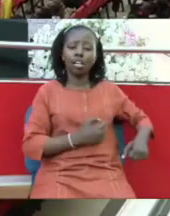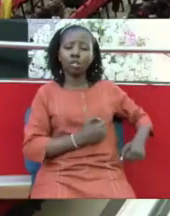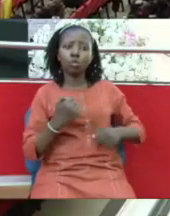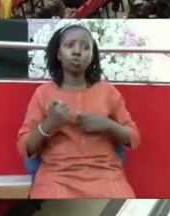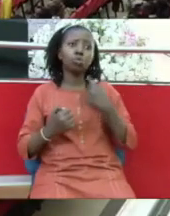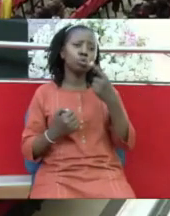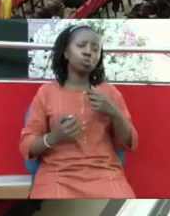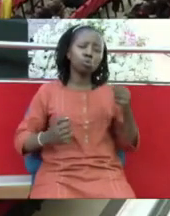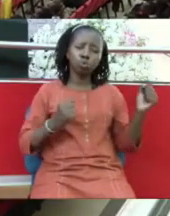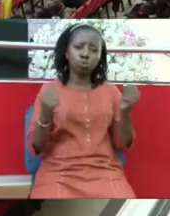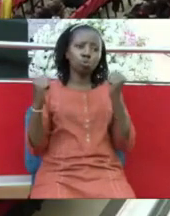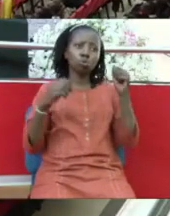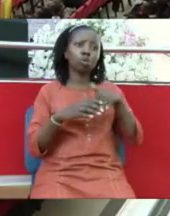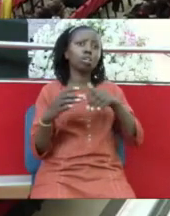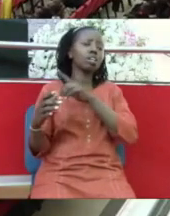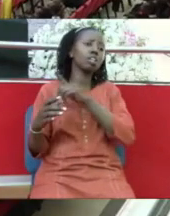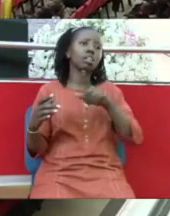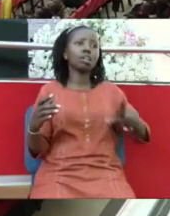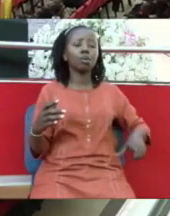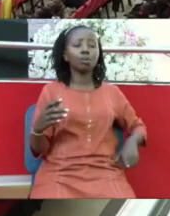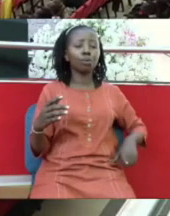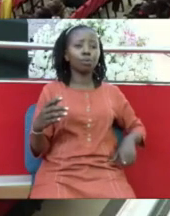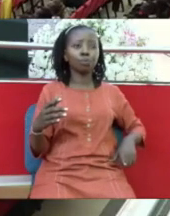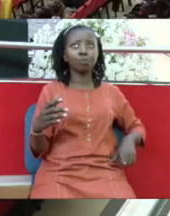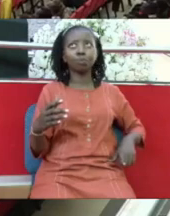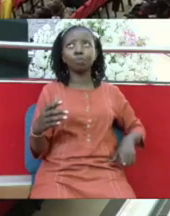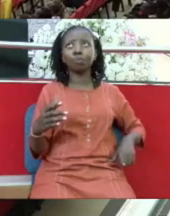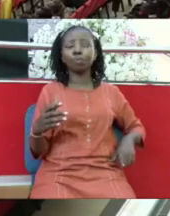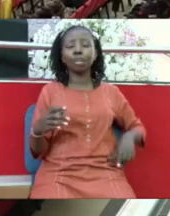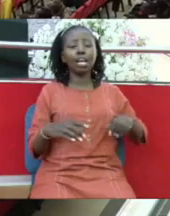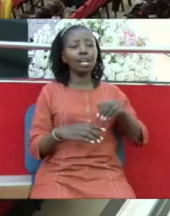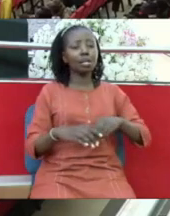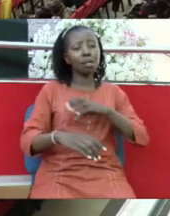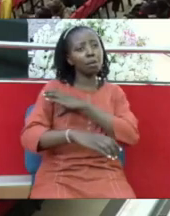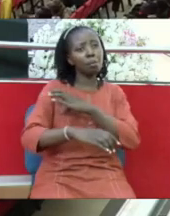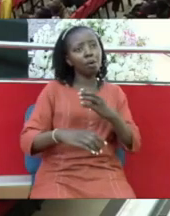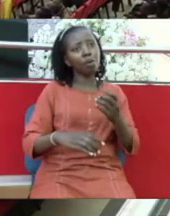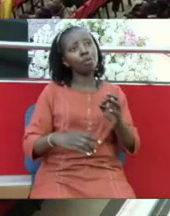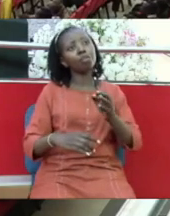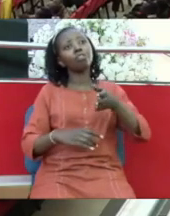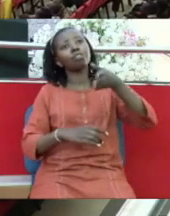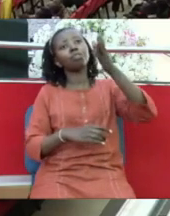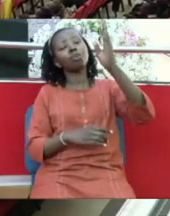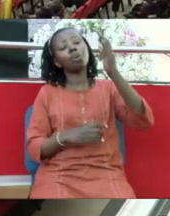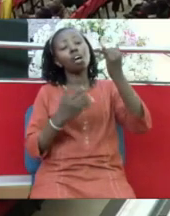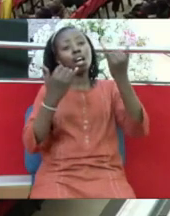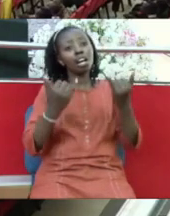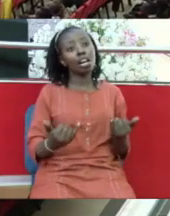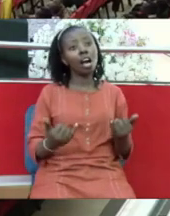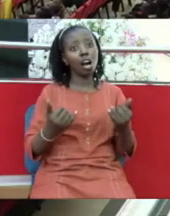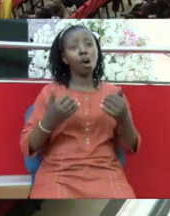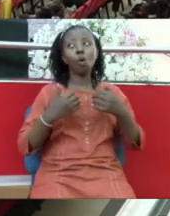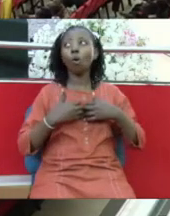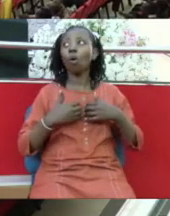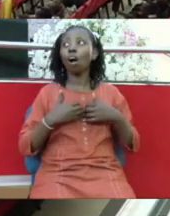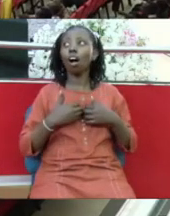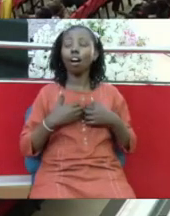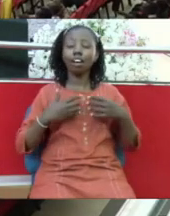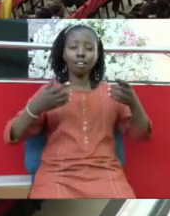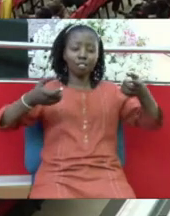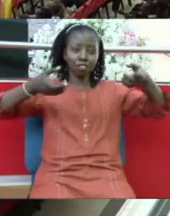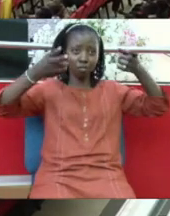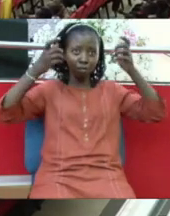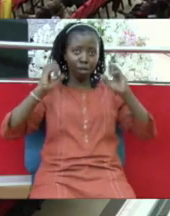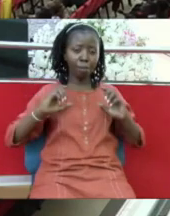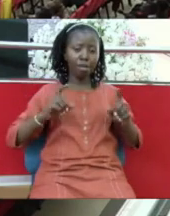Lord. And in the power of his might. Is now being equipped. Is now being